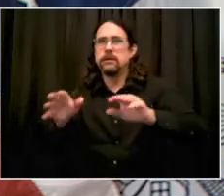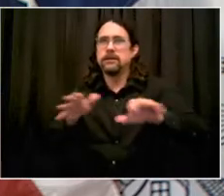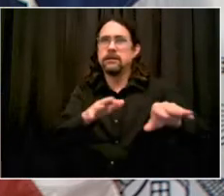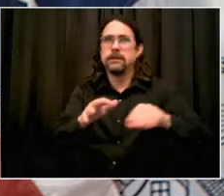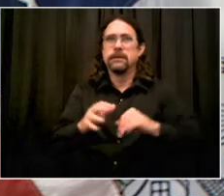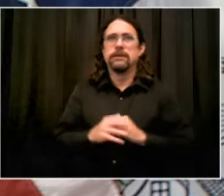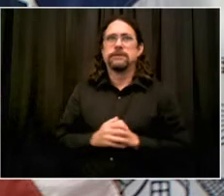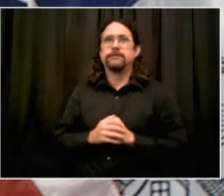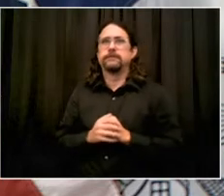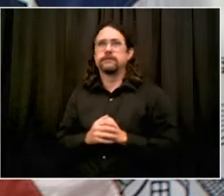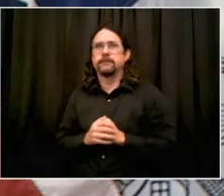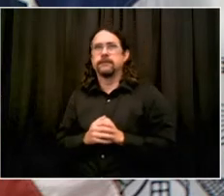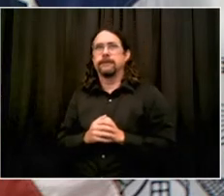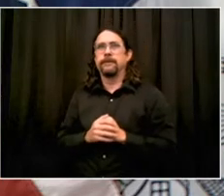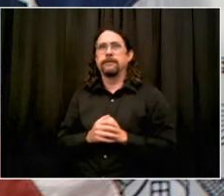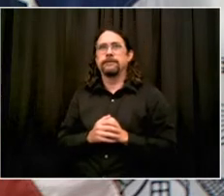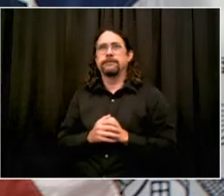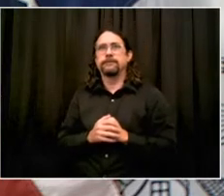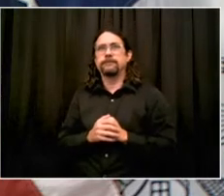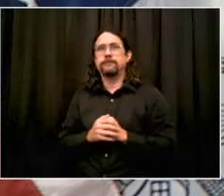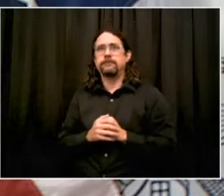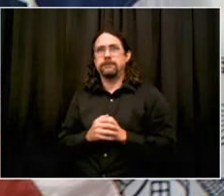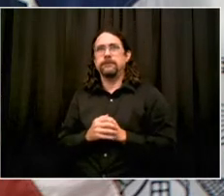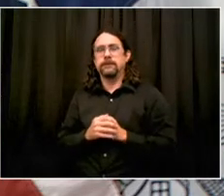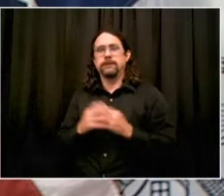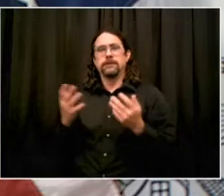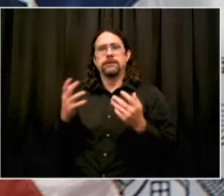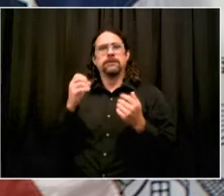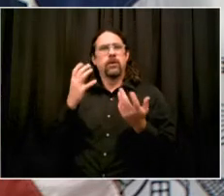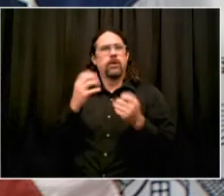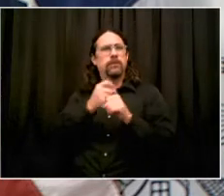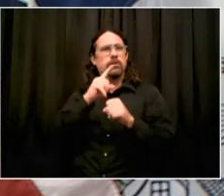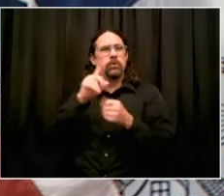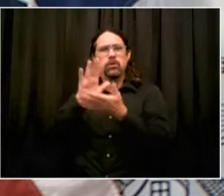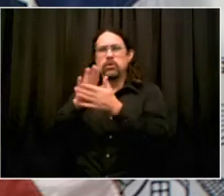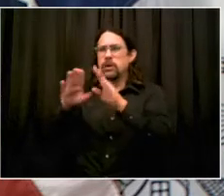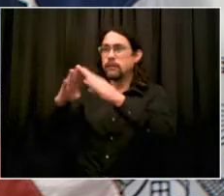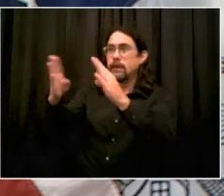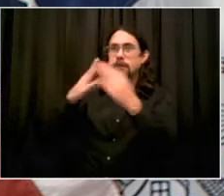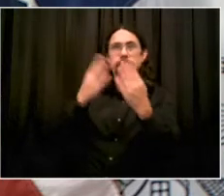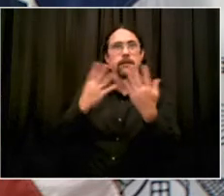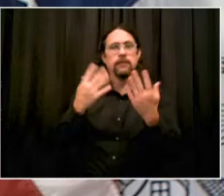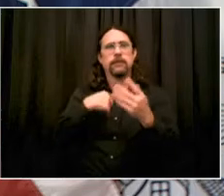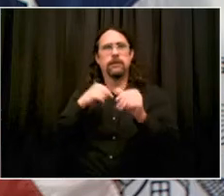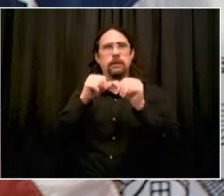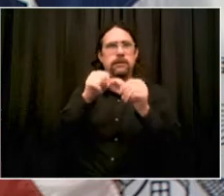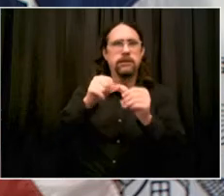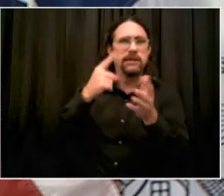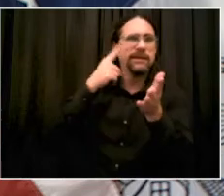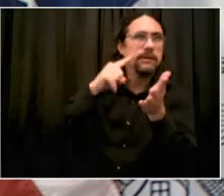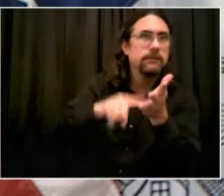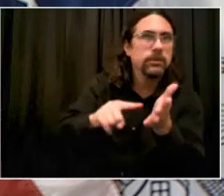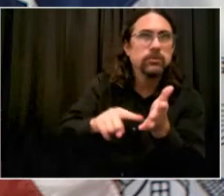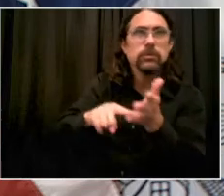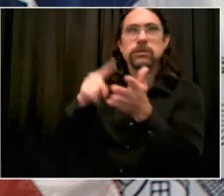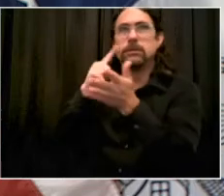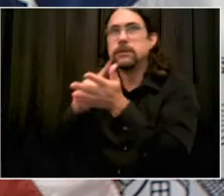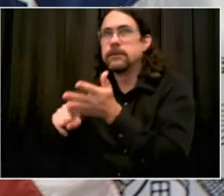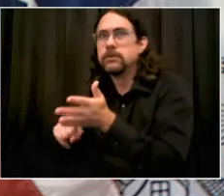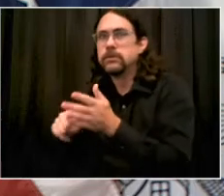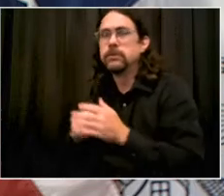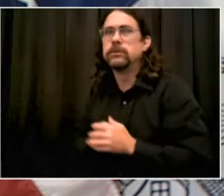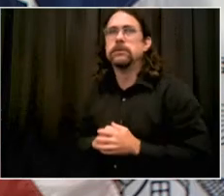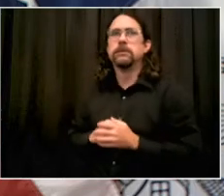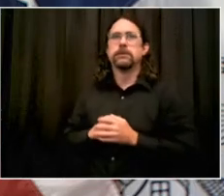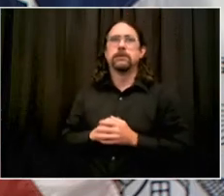the institutions where we saw some movement that was positive. We're reserving our rights on the additional steps, which would be the